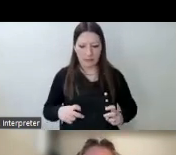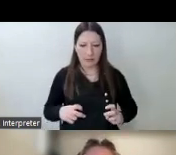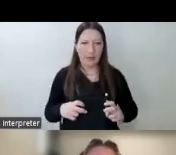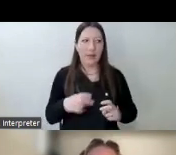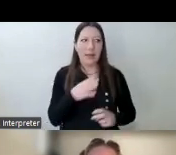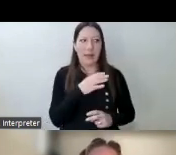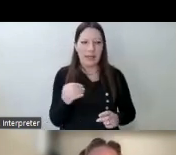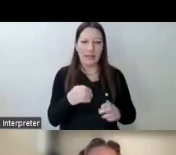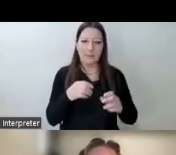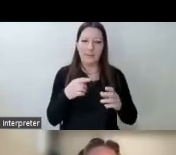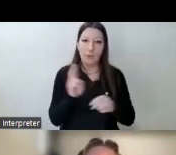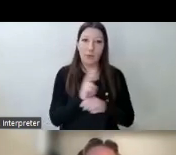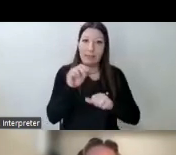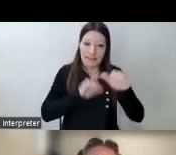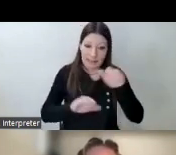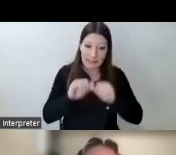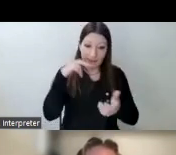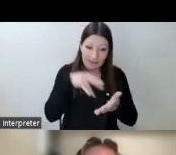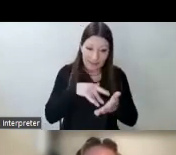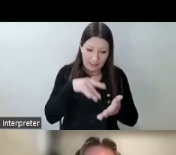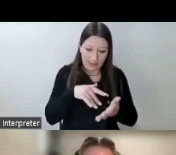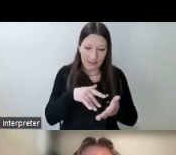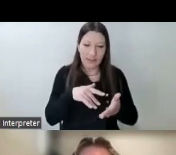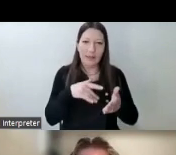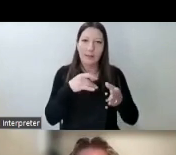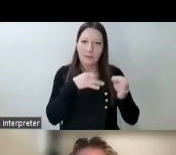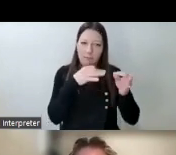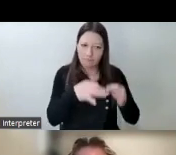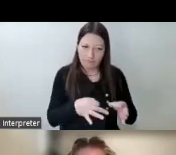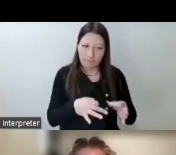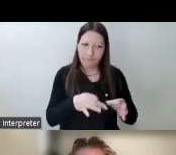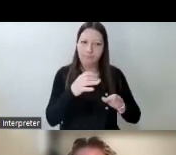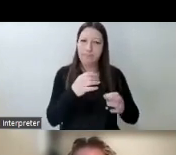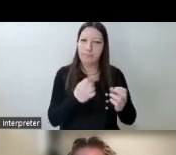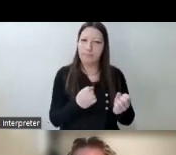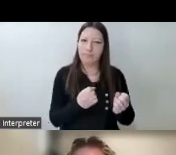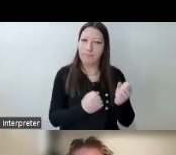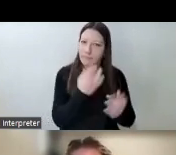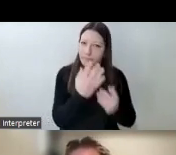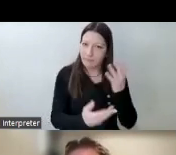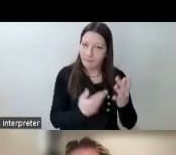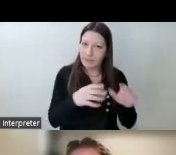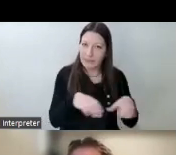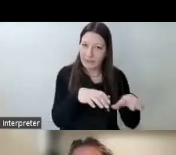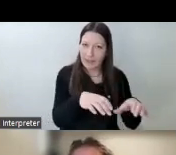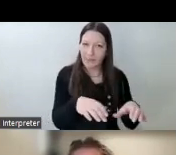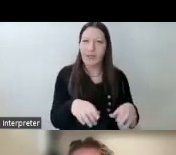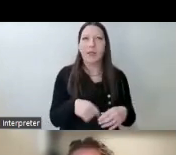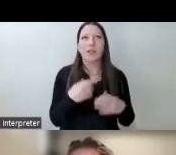exploration that looks at the effects of wildfire activity from one, a very narrow personal view, two, from